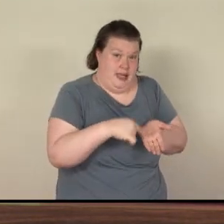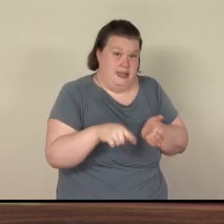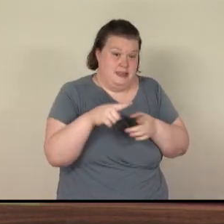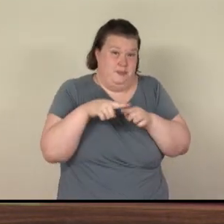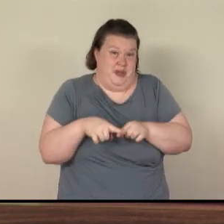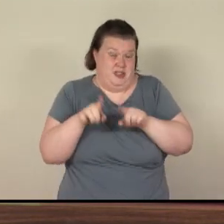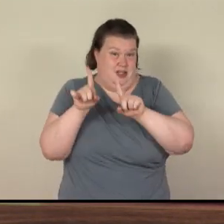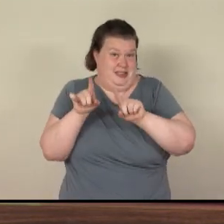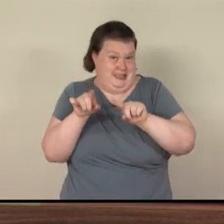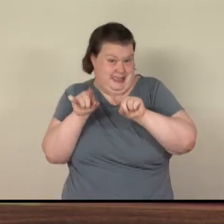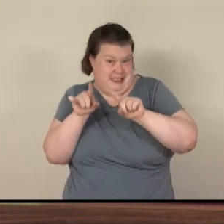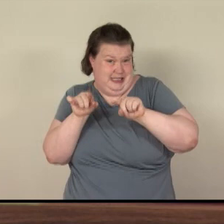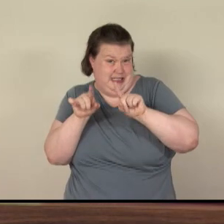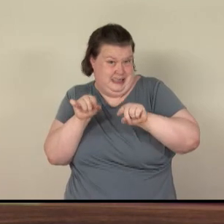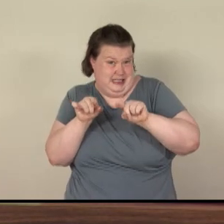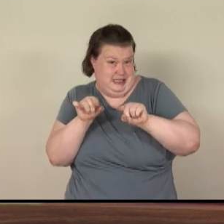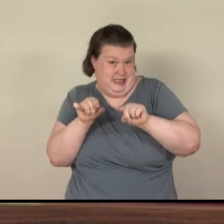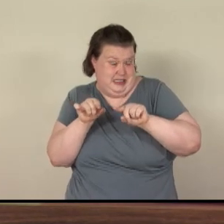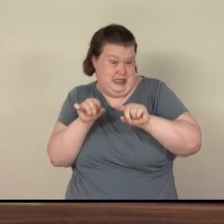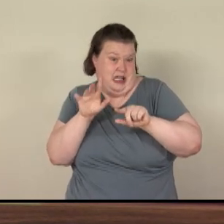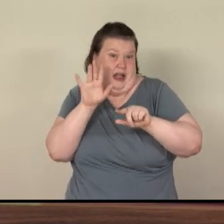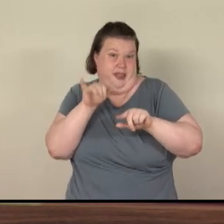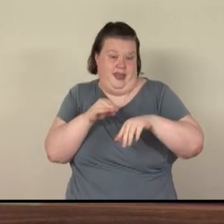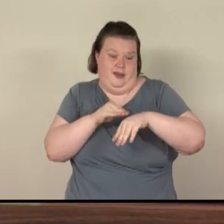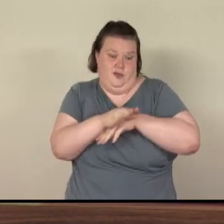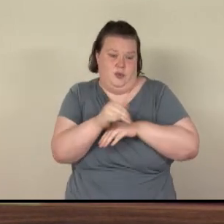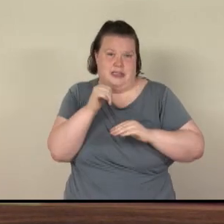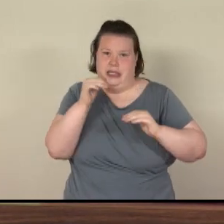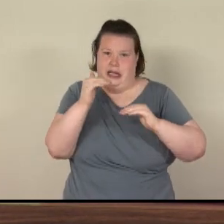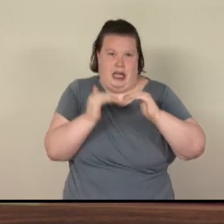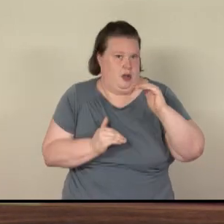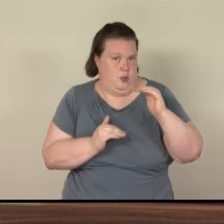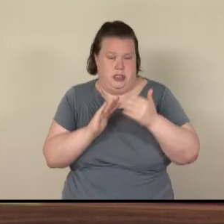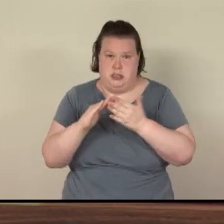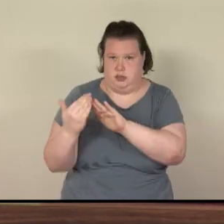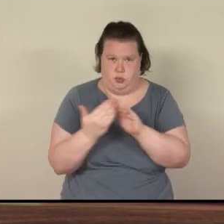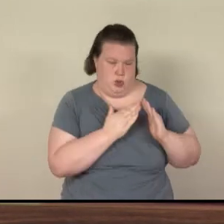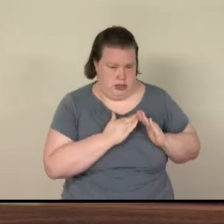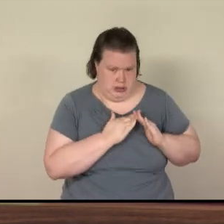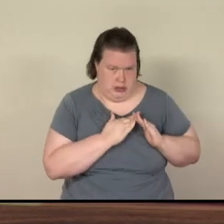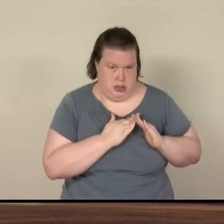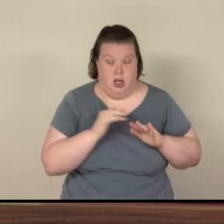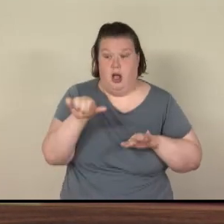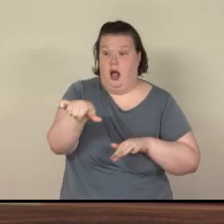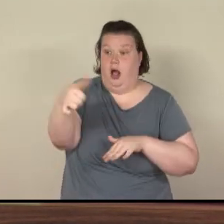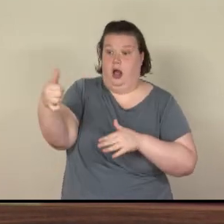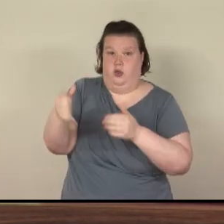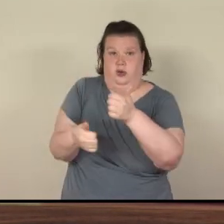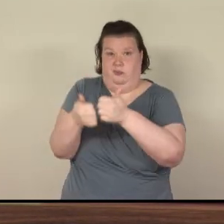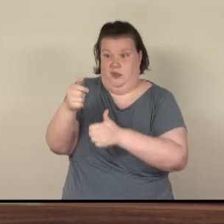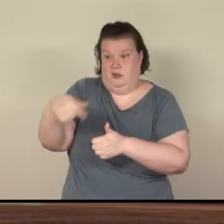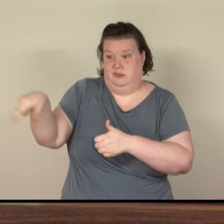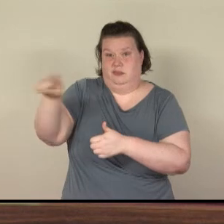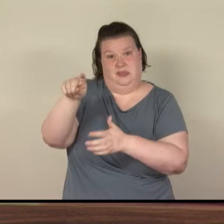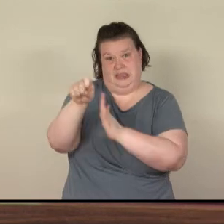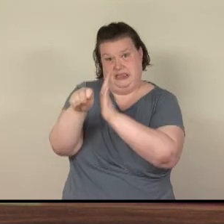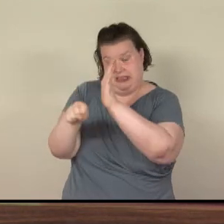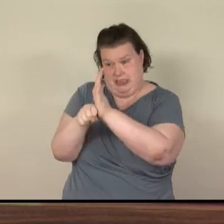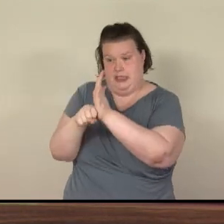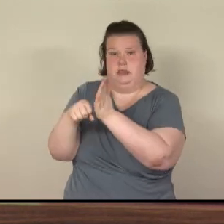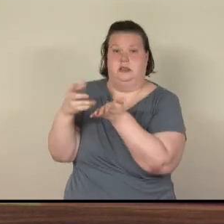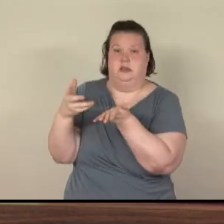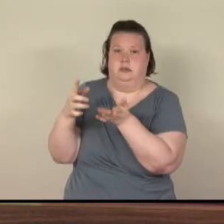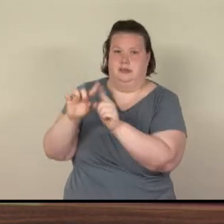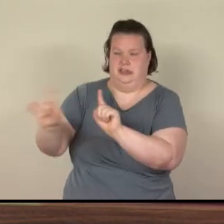seen as something that contributes to inequities. Funding for enrollment more accurately reflects how we plan. It impacts how we